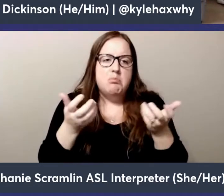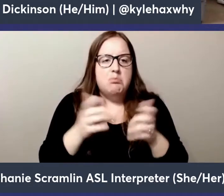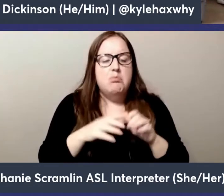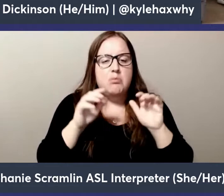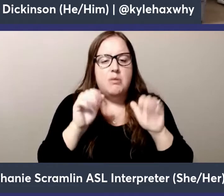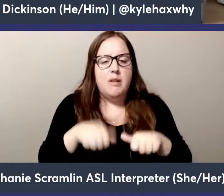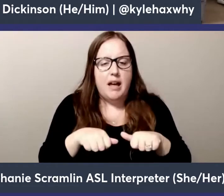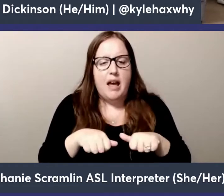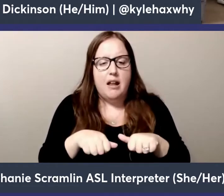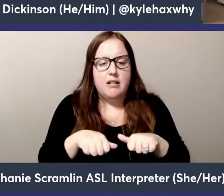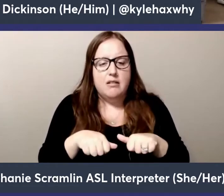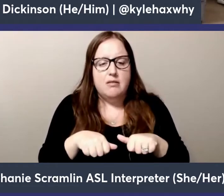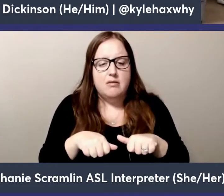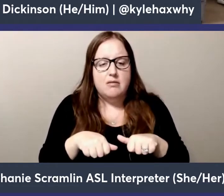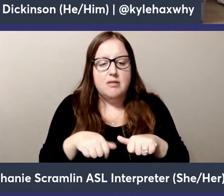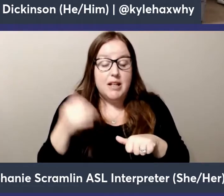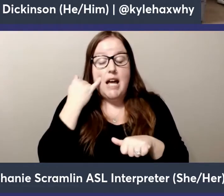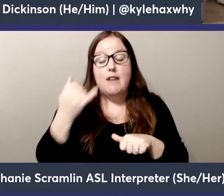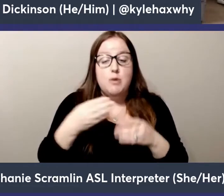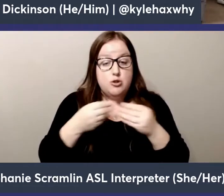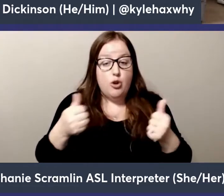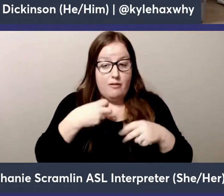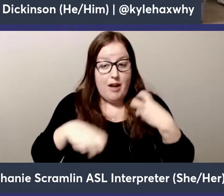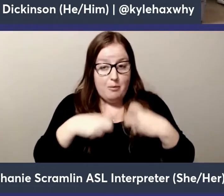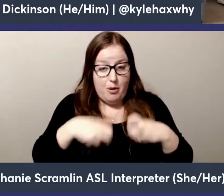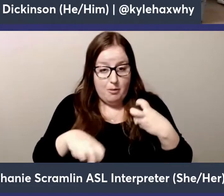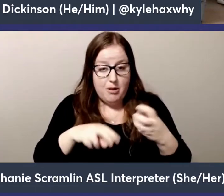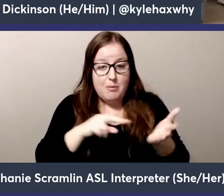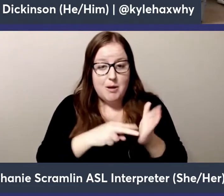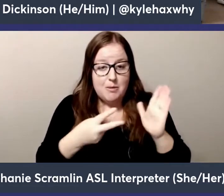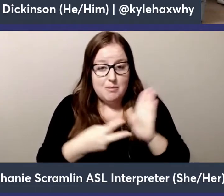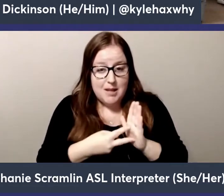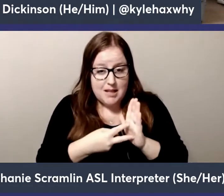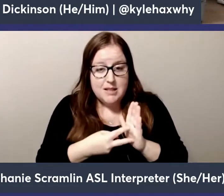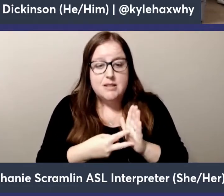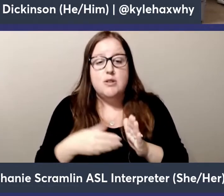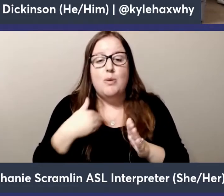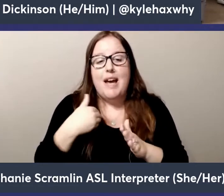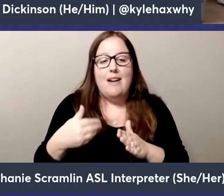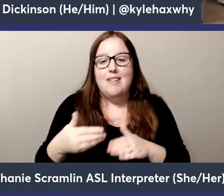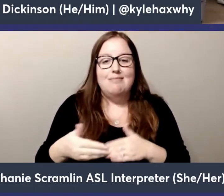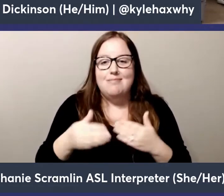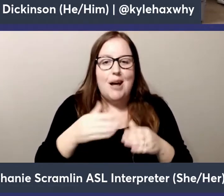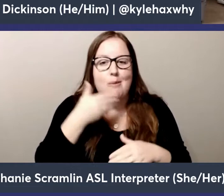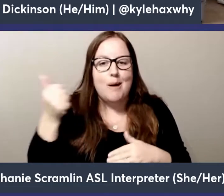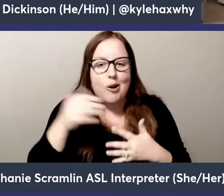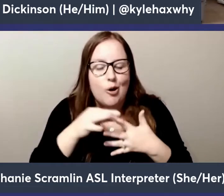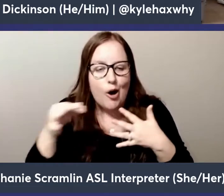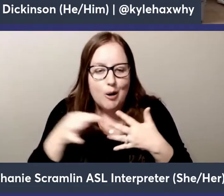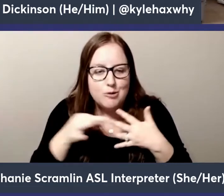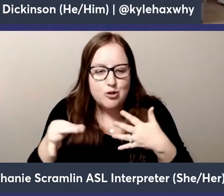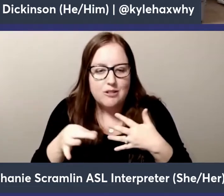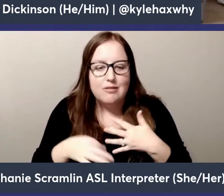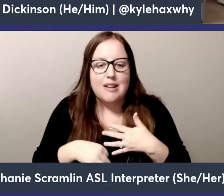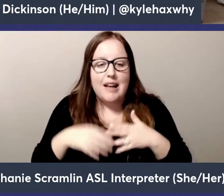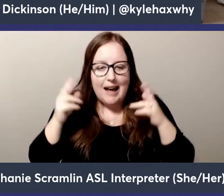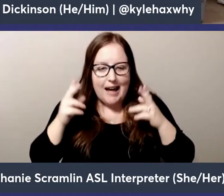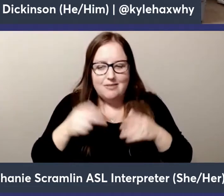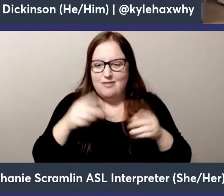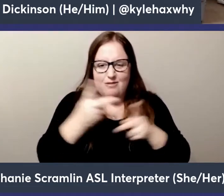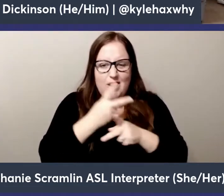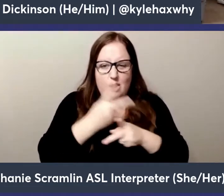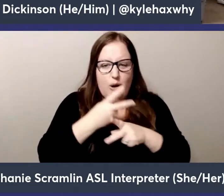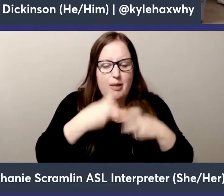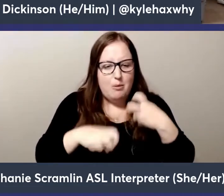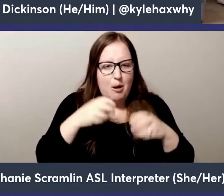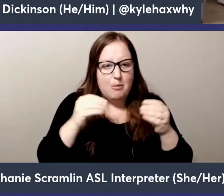can drive electrical. If we solve that problem, can drive EV adoption and accelerate it further.